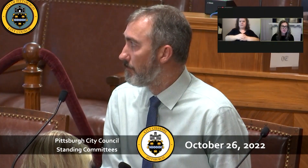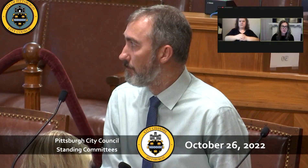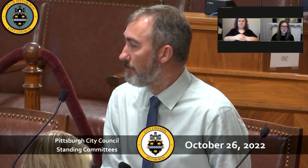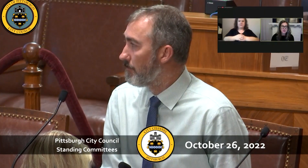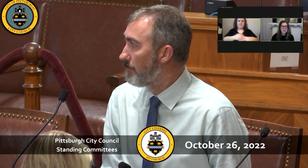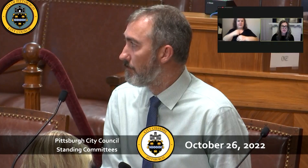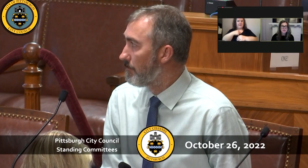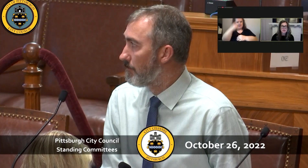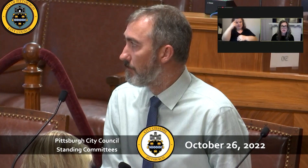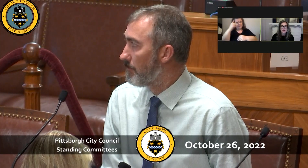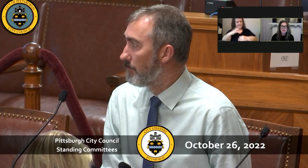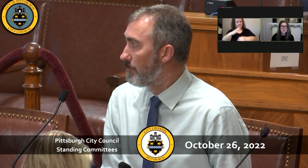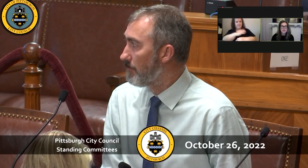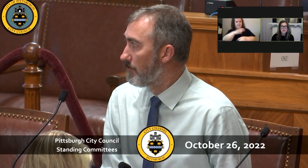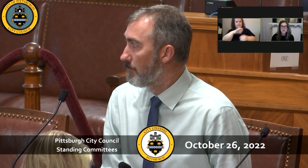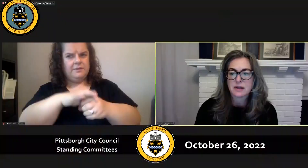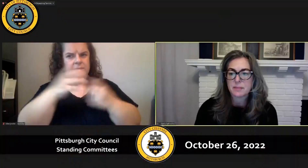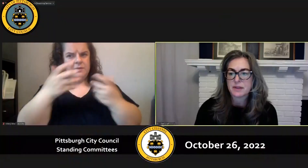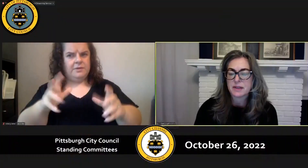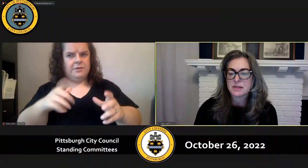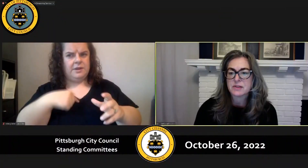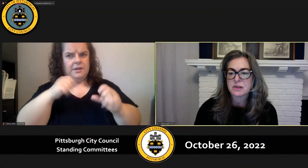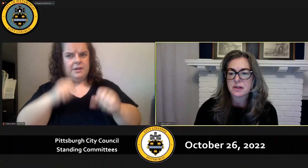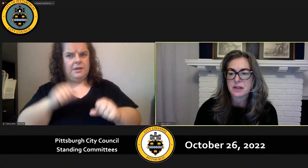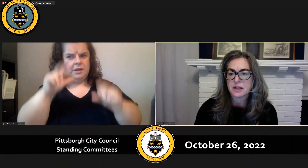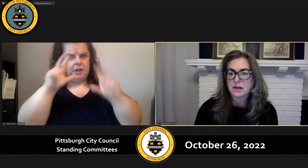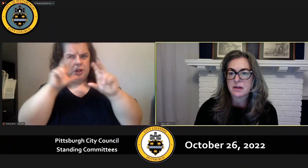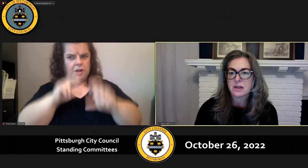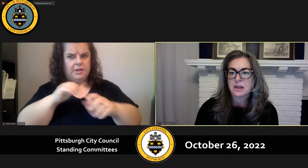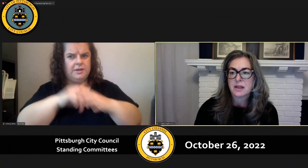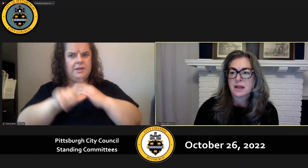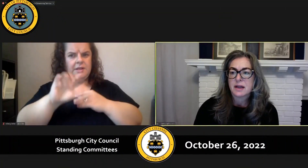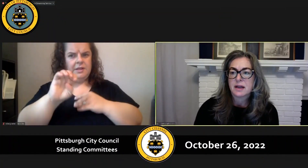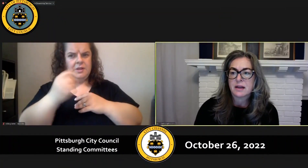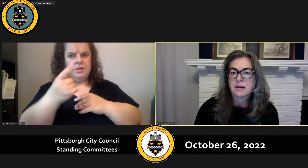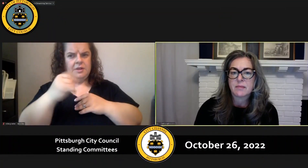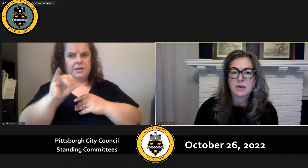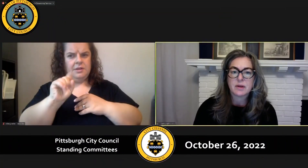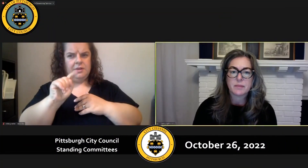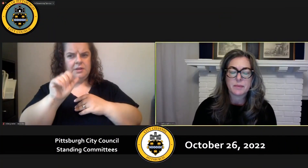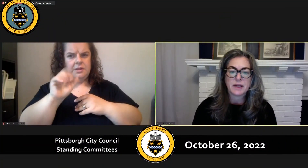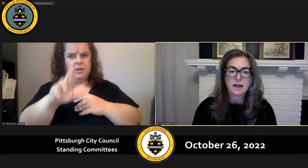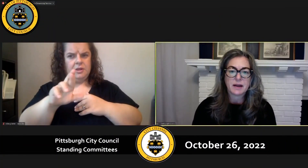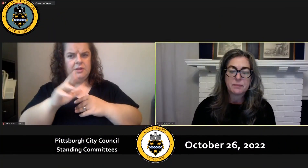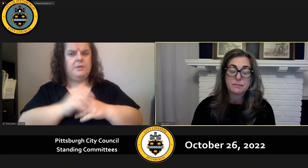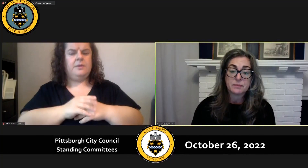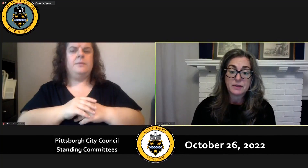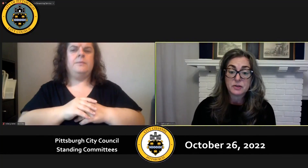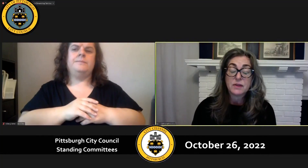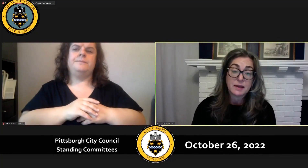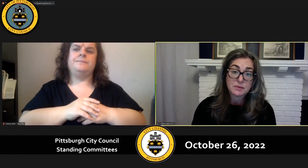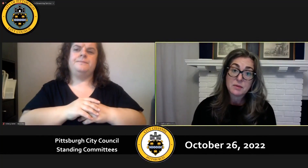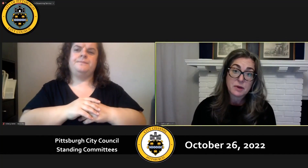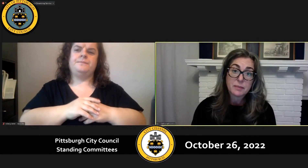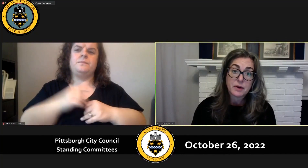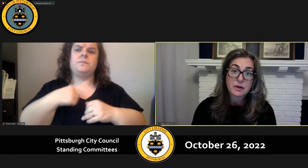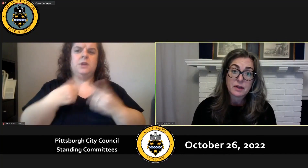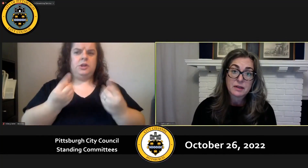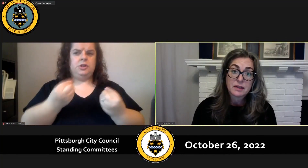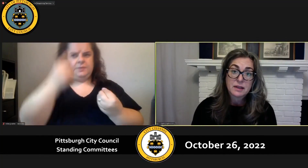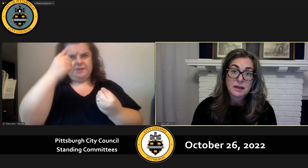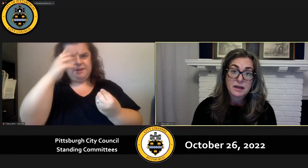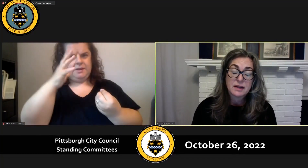council voted on it so i guess i can look it up and let's start here um but i do think it was in the